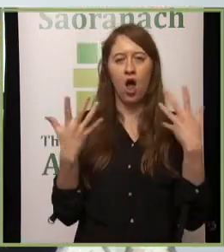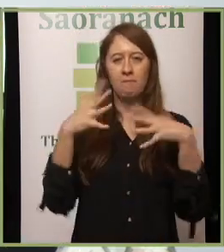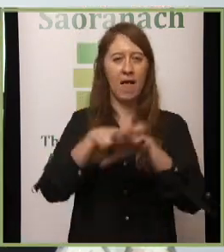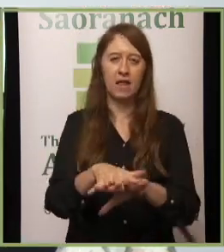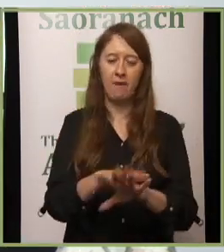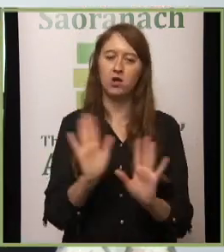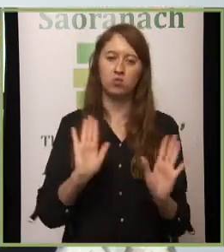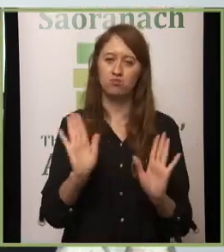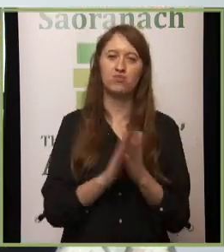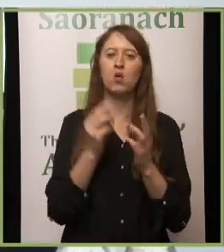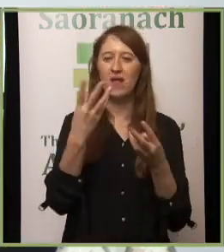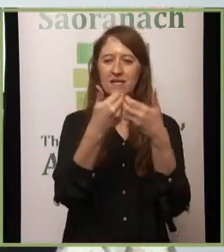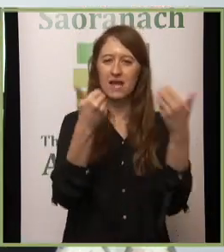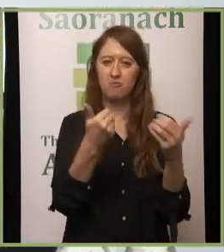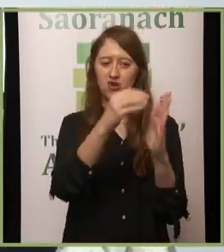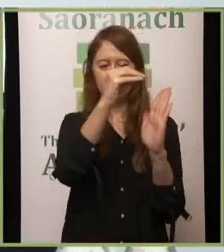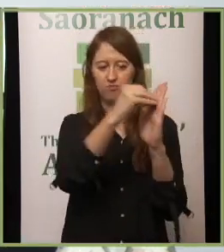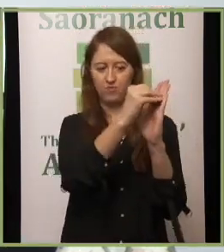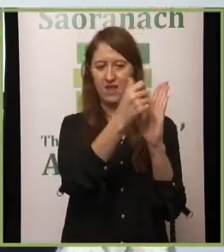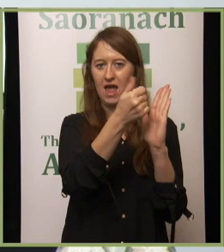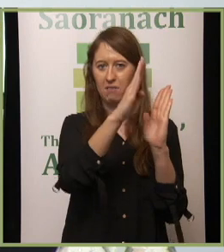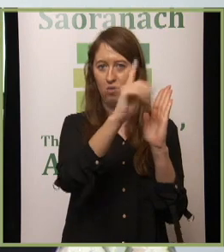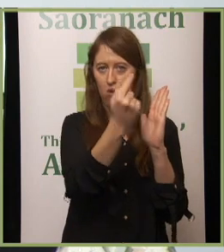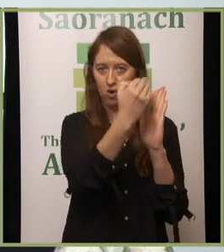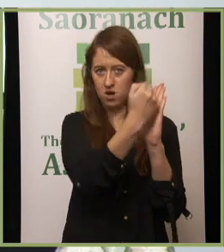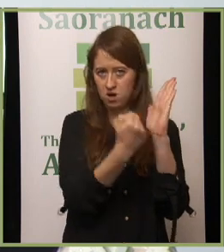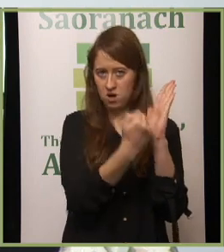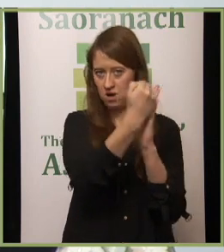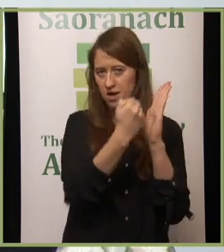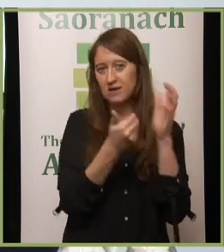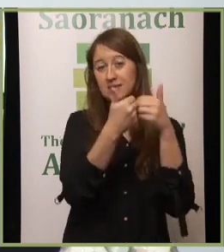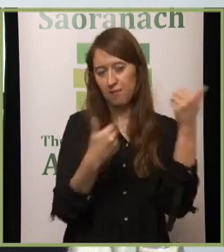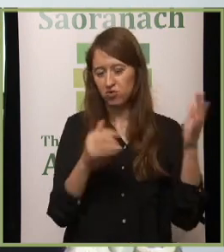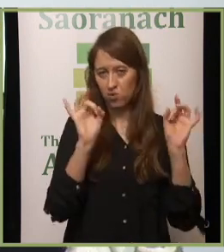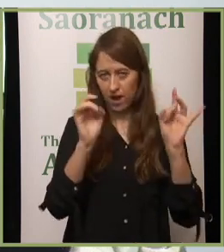It's going to be a separate recommendation, AB1, okay? So,